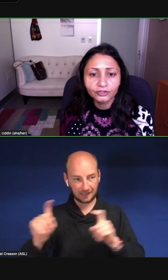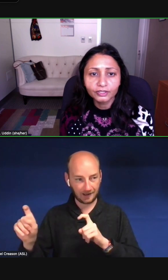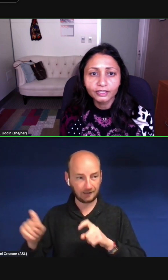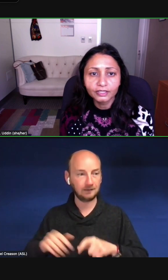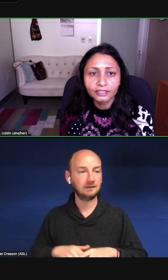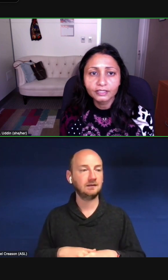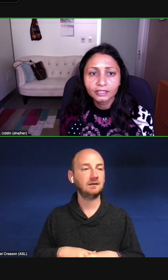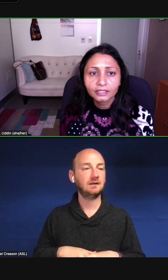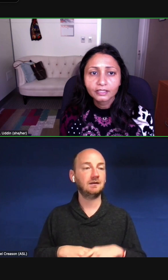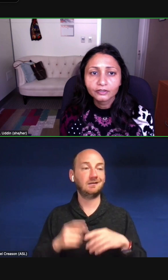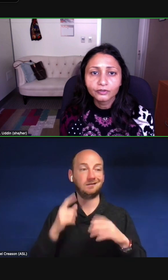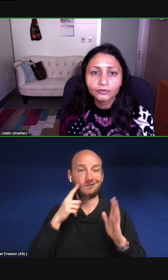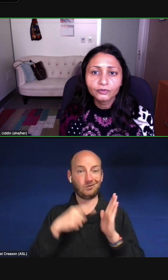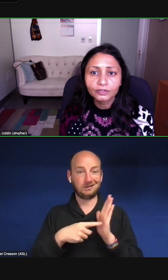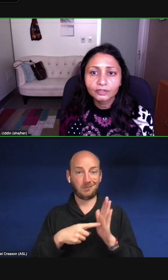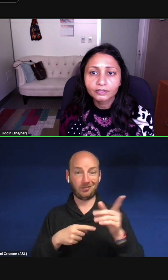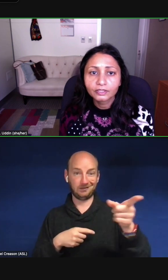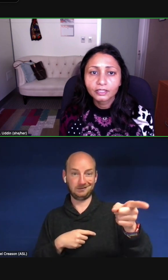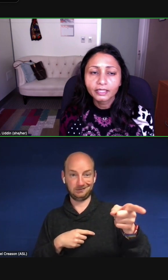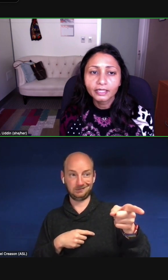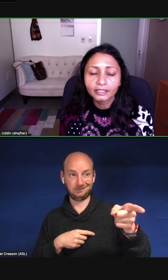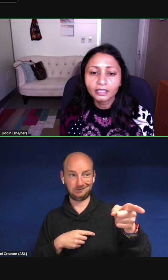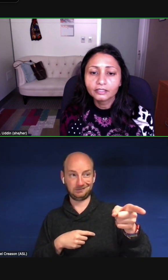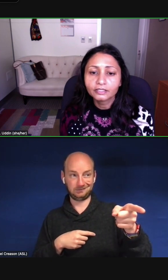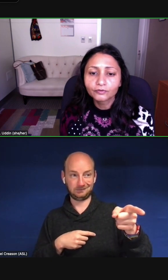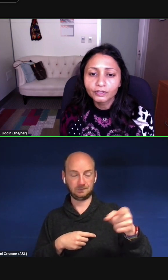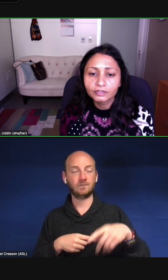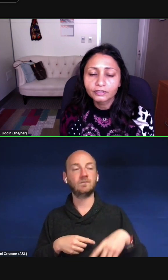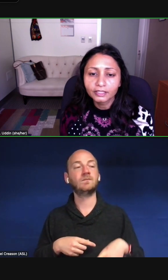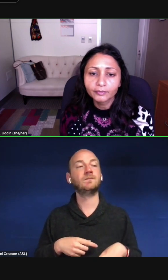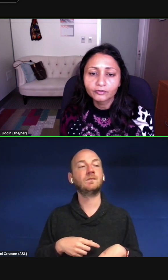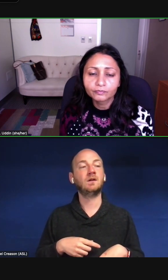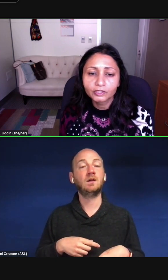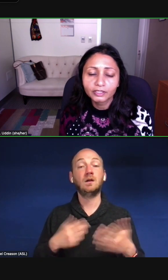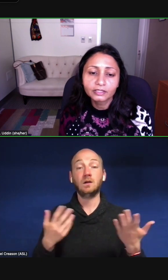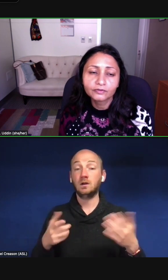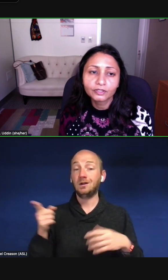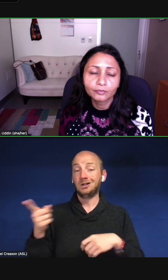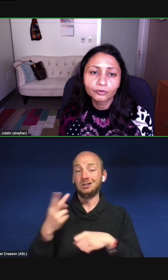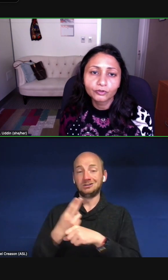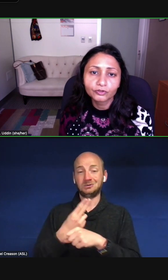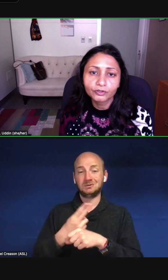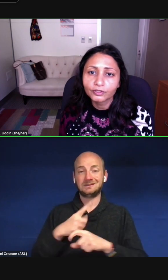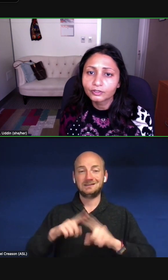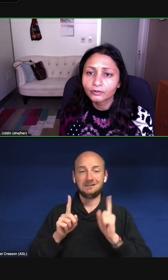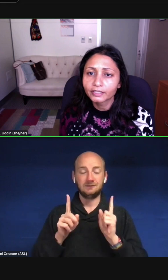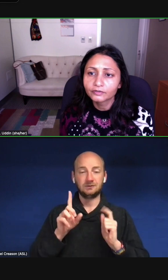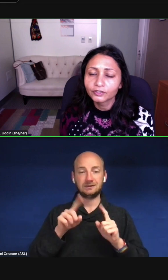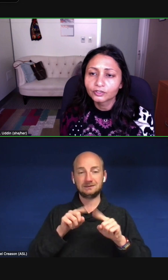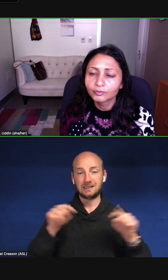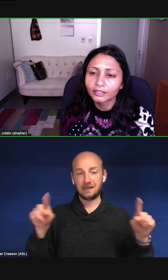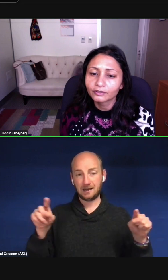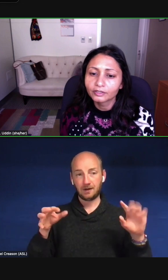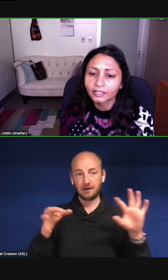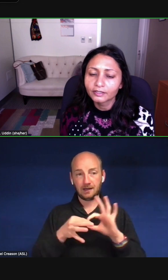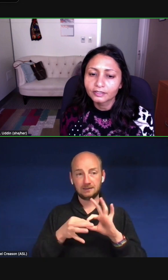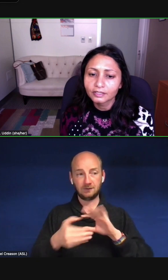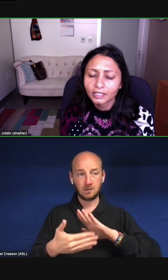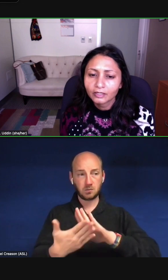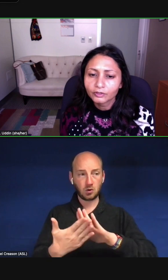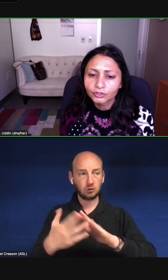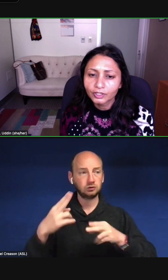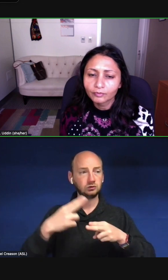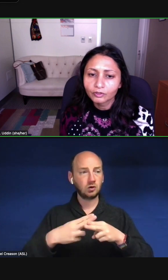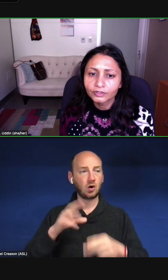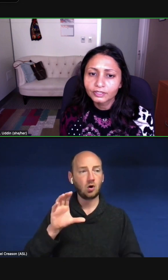did actually is use a different dynamic connectivity approach known as coactivation pattern